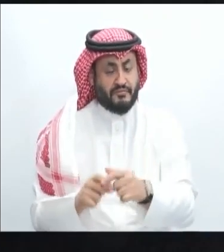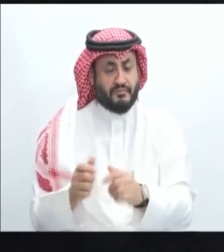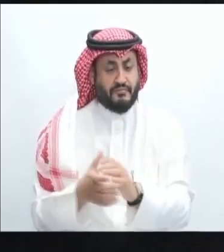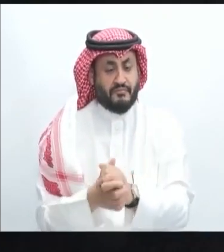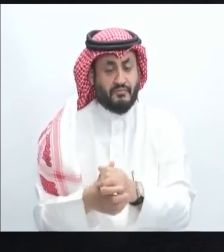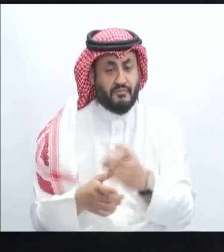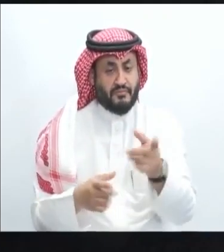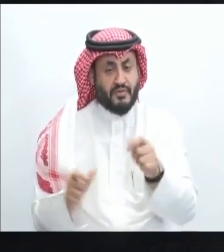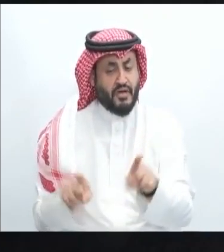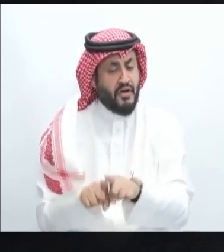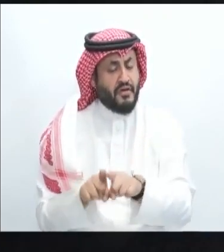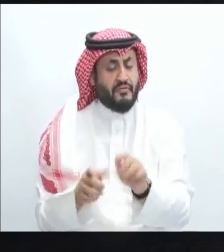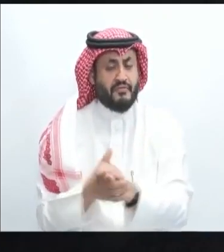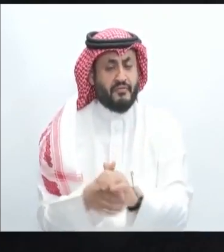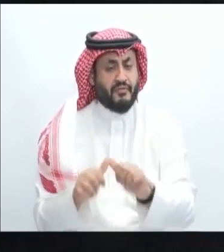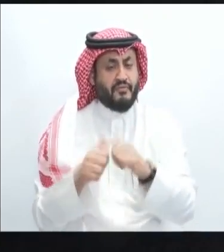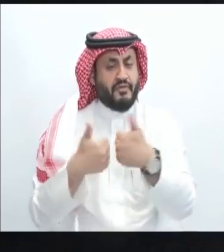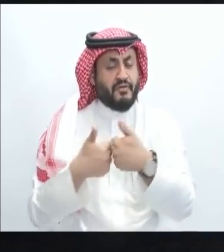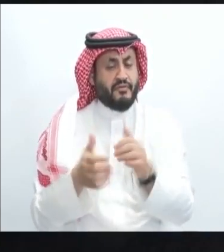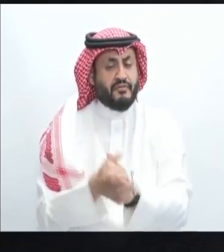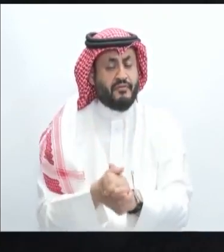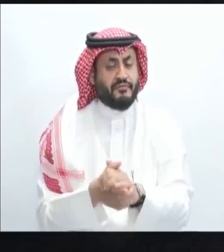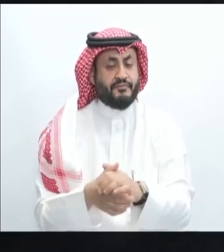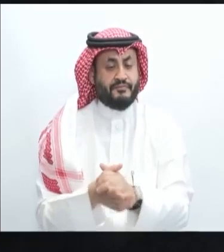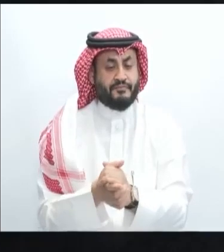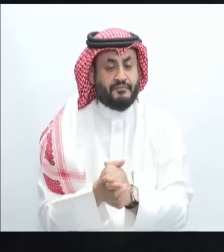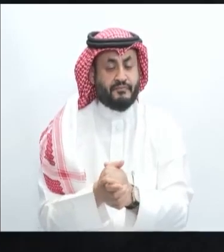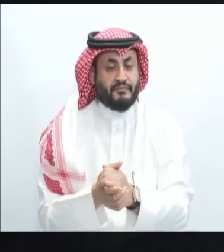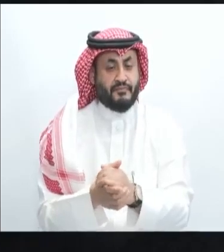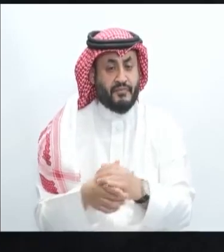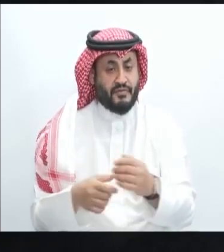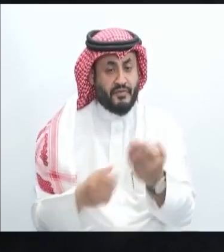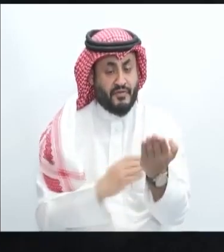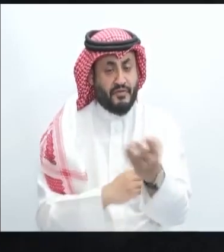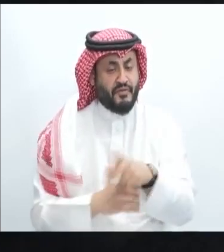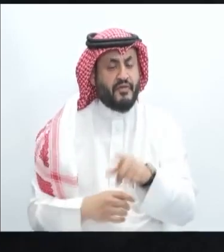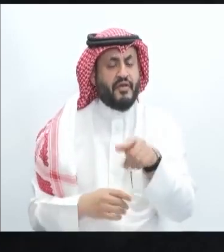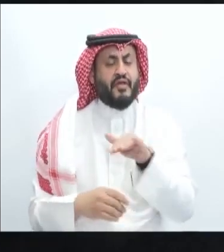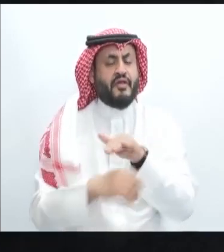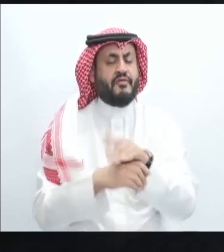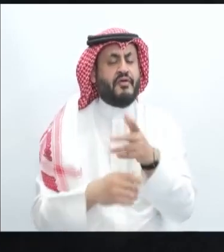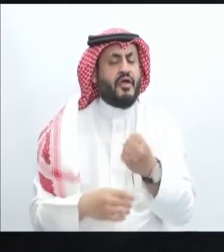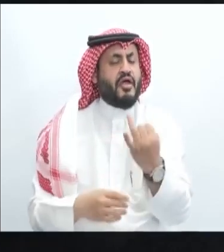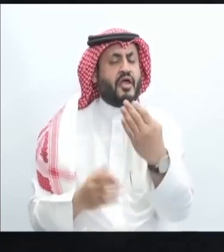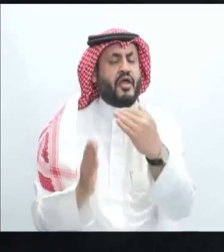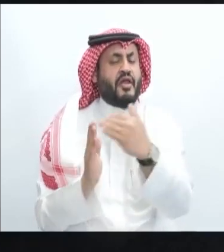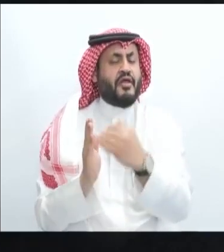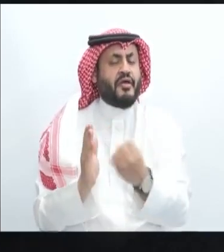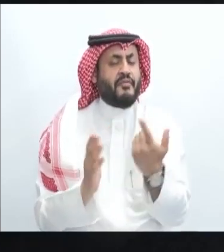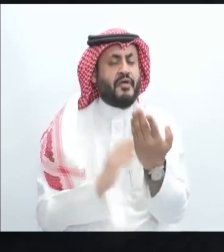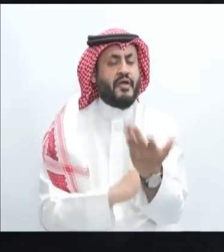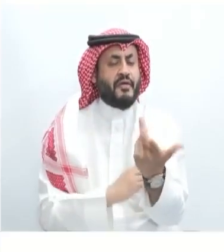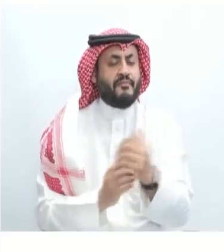you can do it with your classmates or with family members. Try it and tell me how many points did you